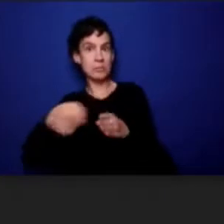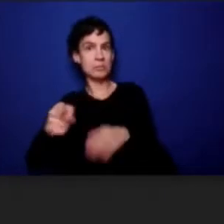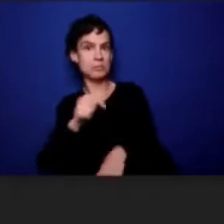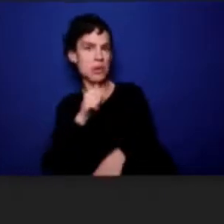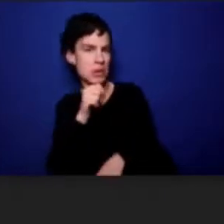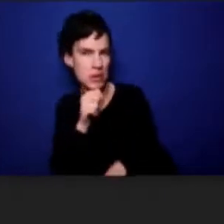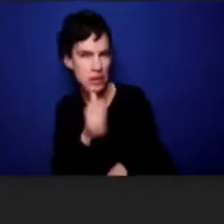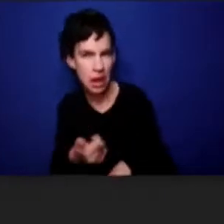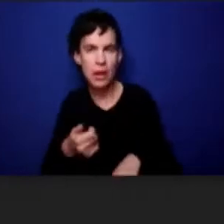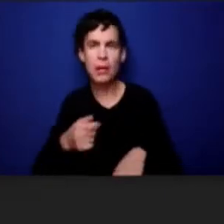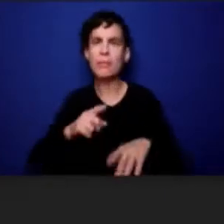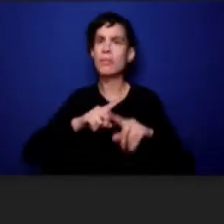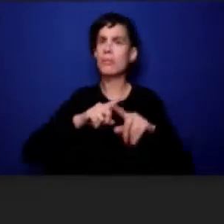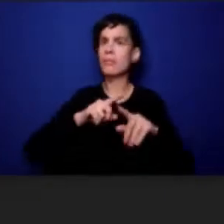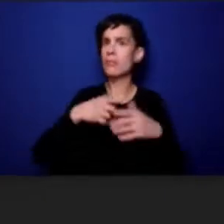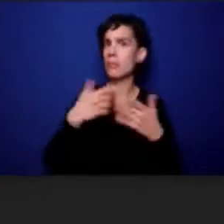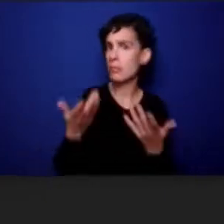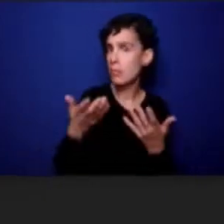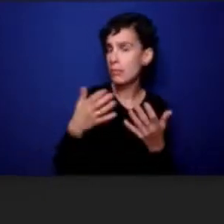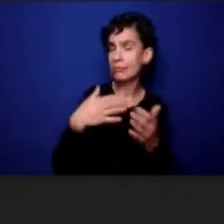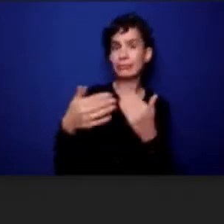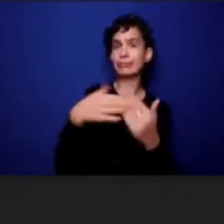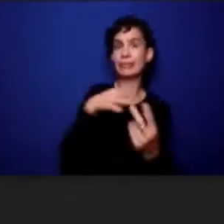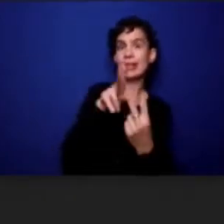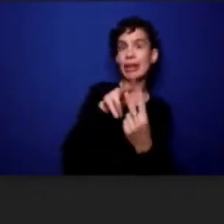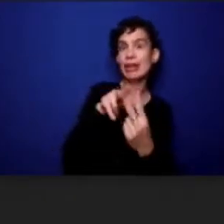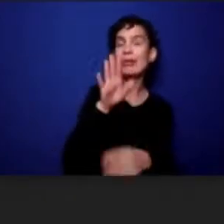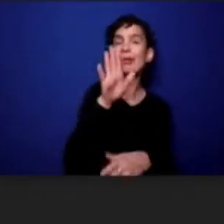interest area for either of these essays.